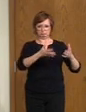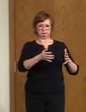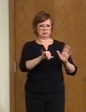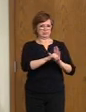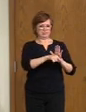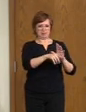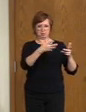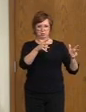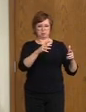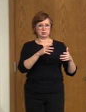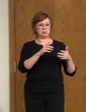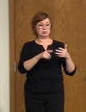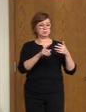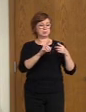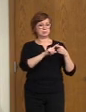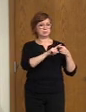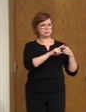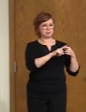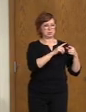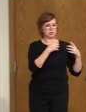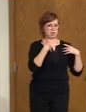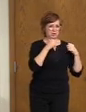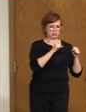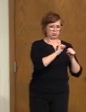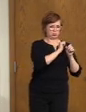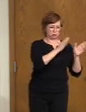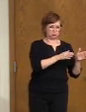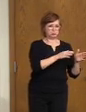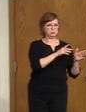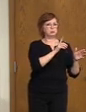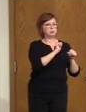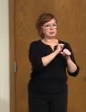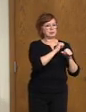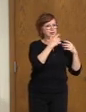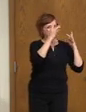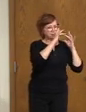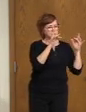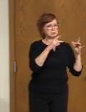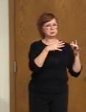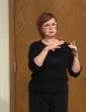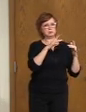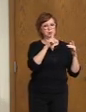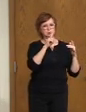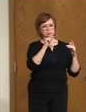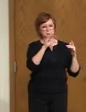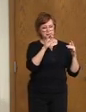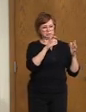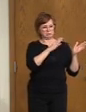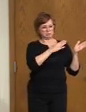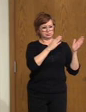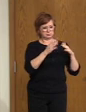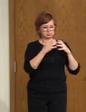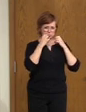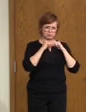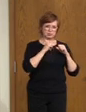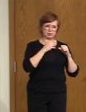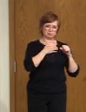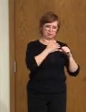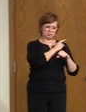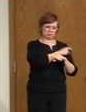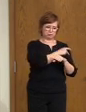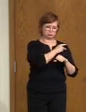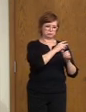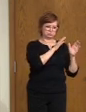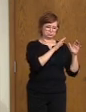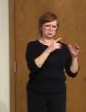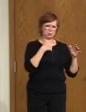also know that people who are providing care to people who are most vulnerable also need to be protected for themselves and then also to protect other patients. So